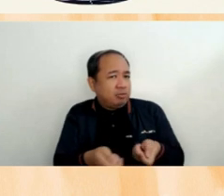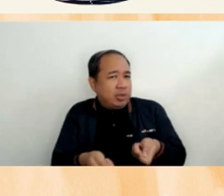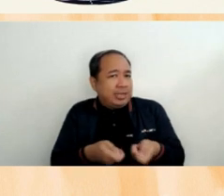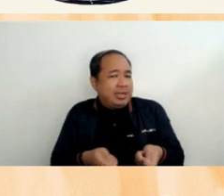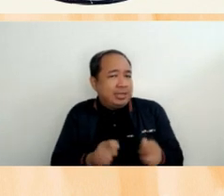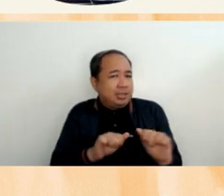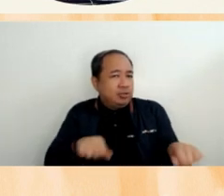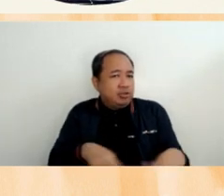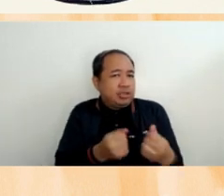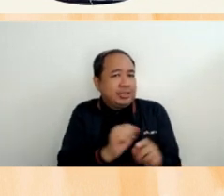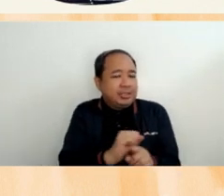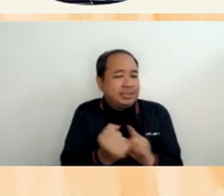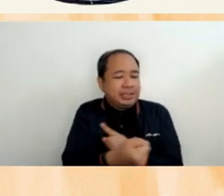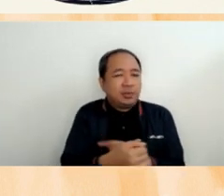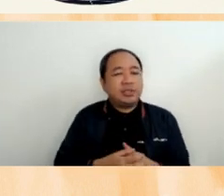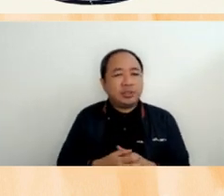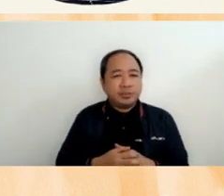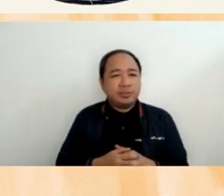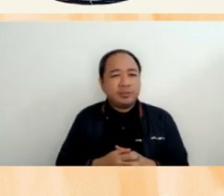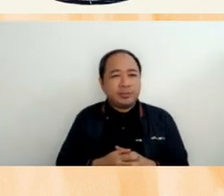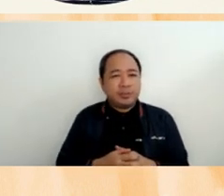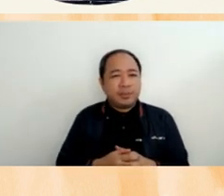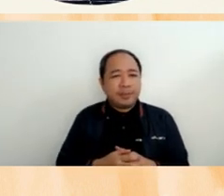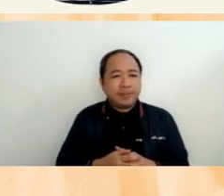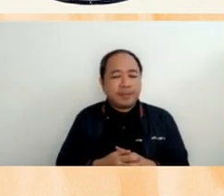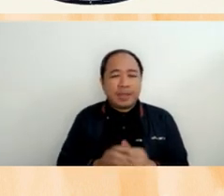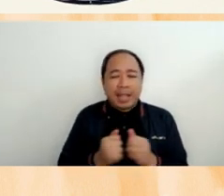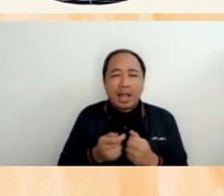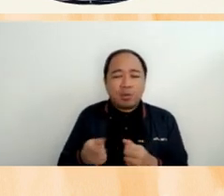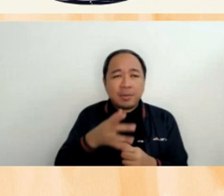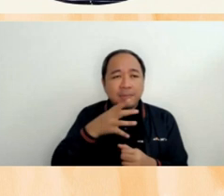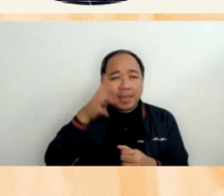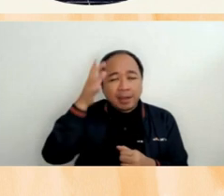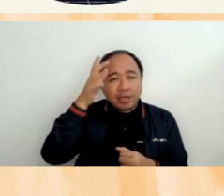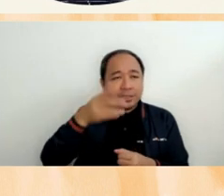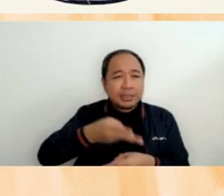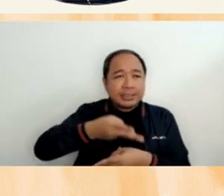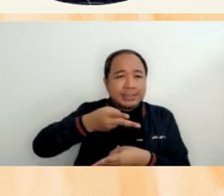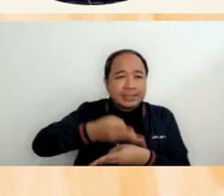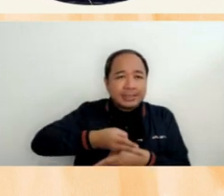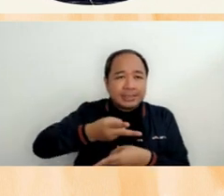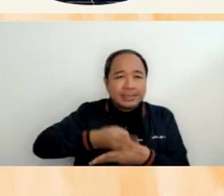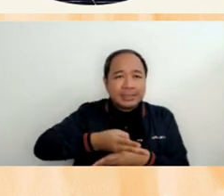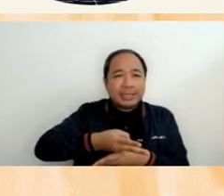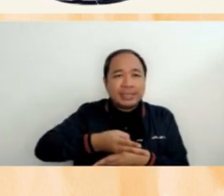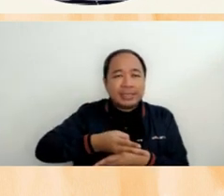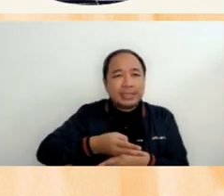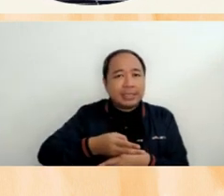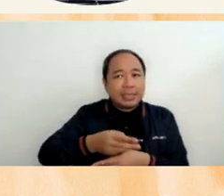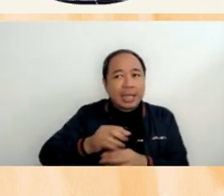their own. How can parents care and caregivers develop their children's sense of